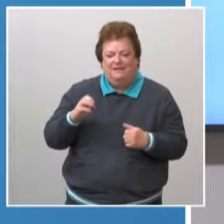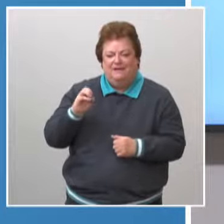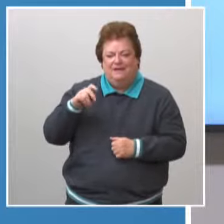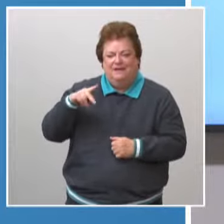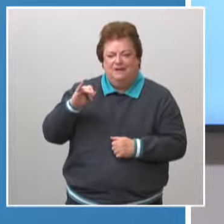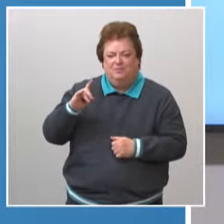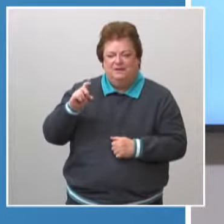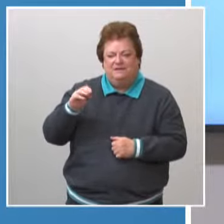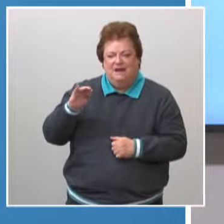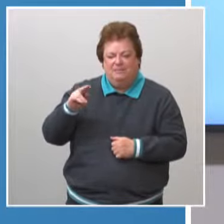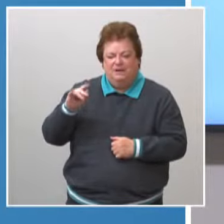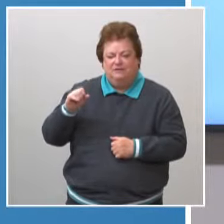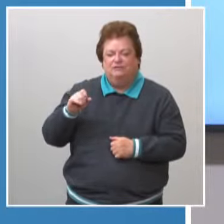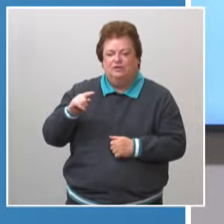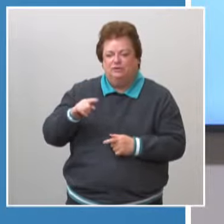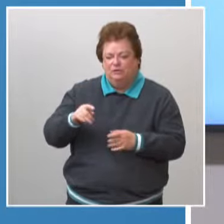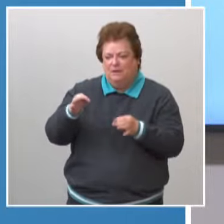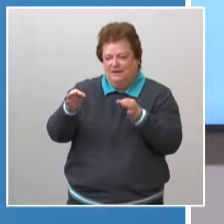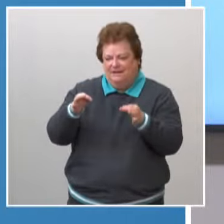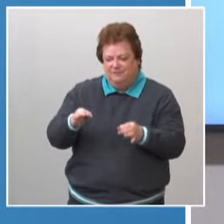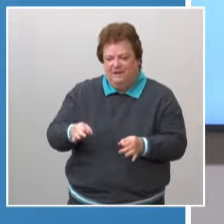the latest updates.